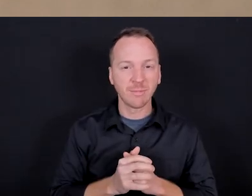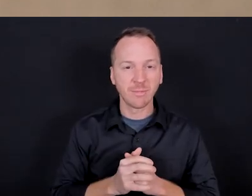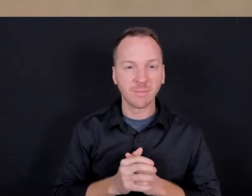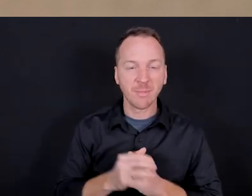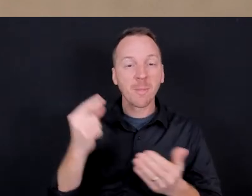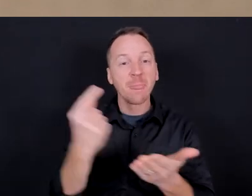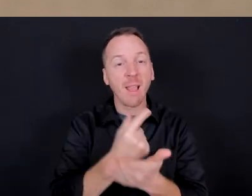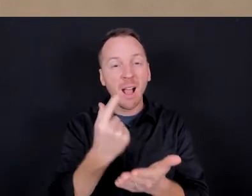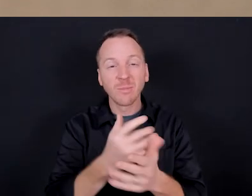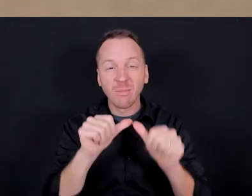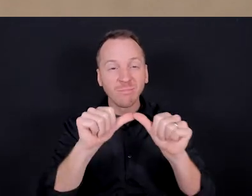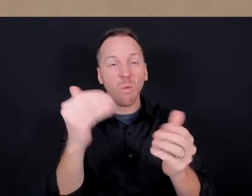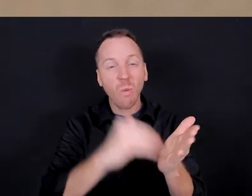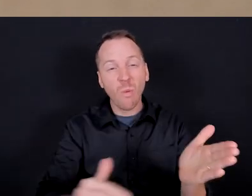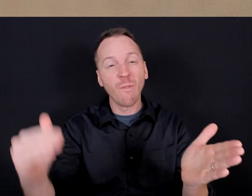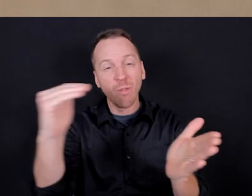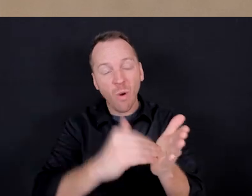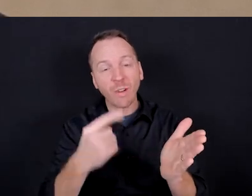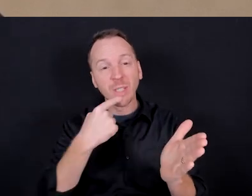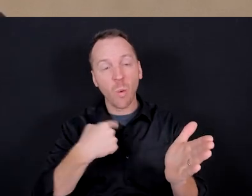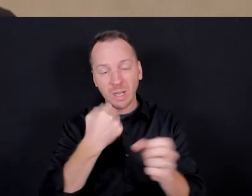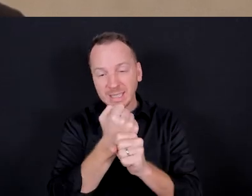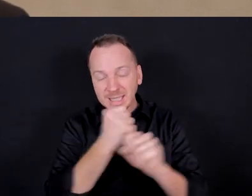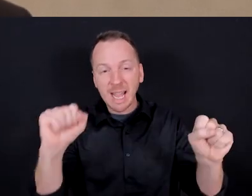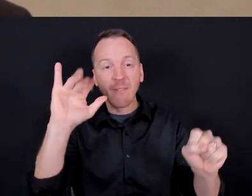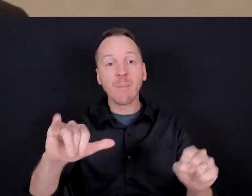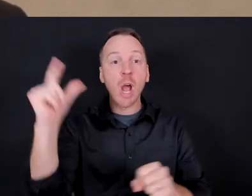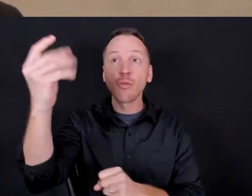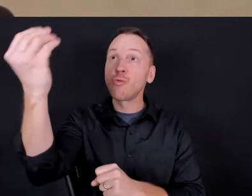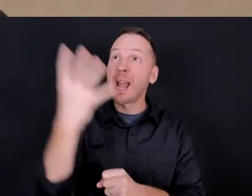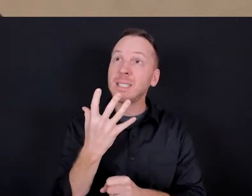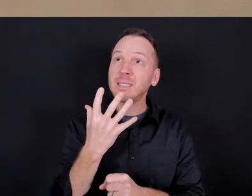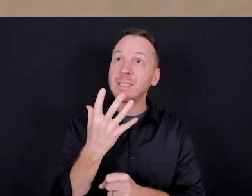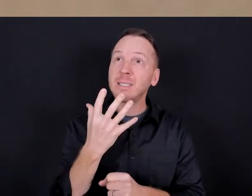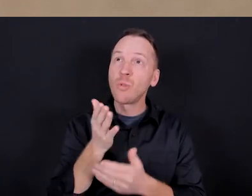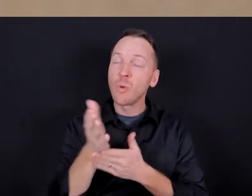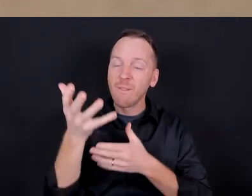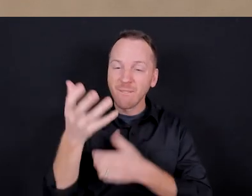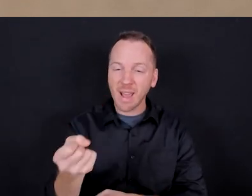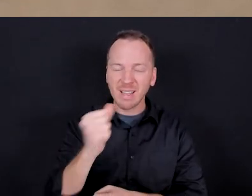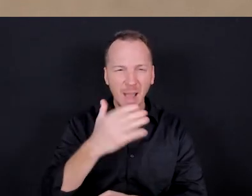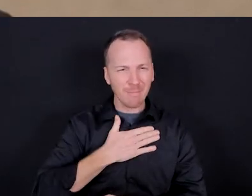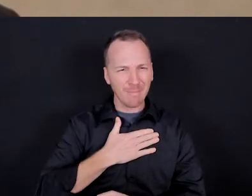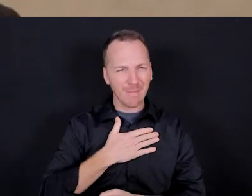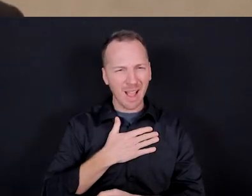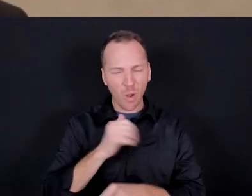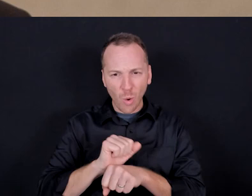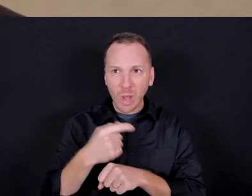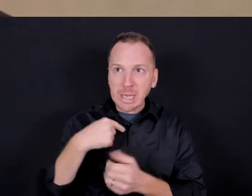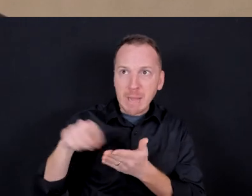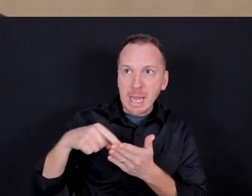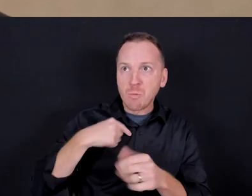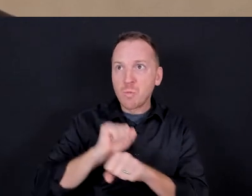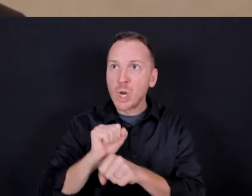The gospel constantly tells us that we're saved by grace through faith, not by our own doing, not by any installment payments that